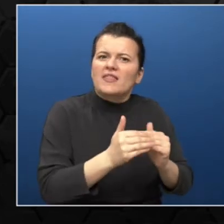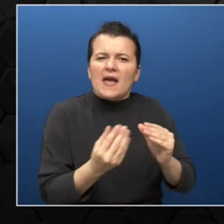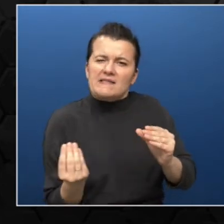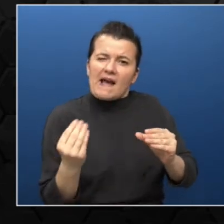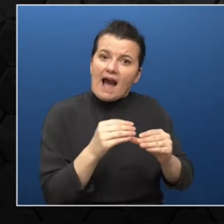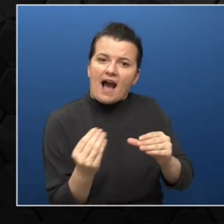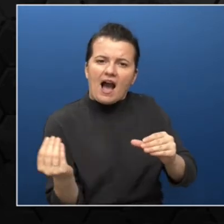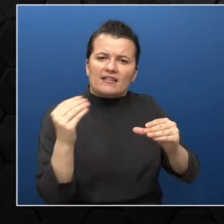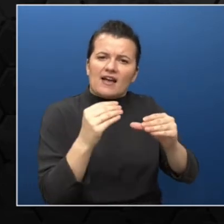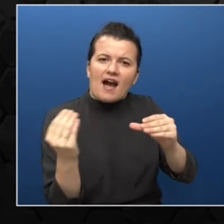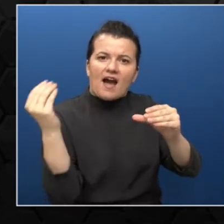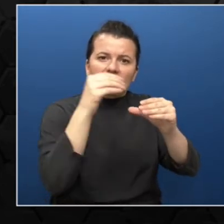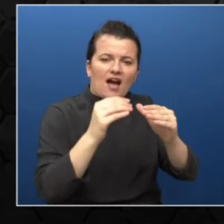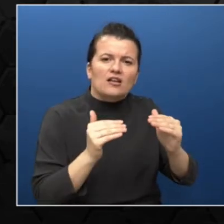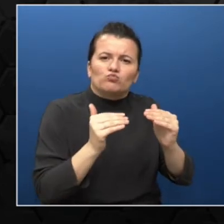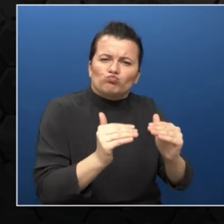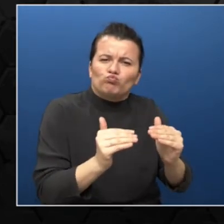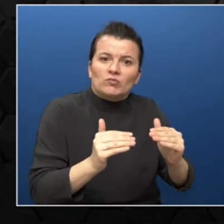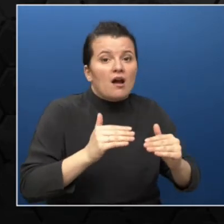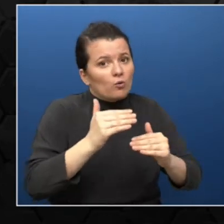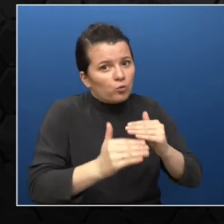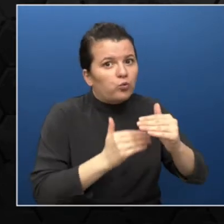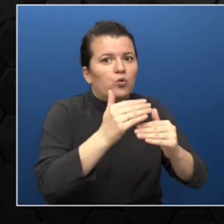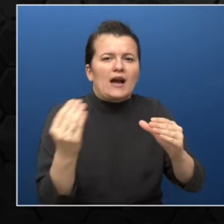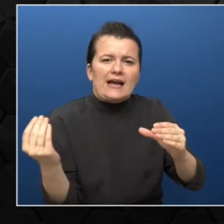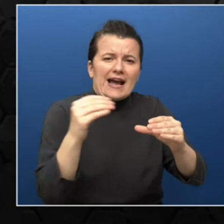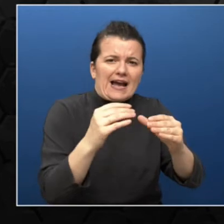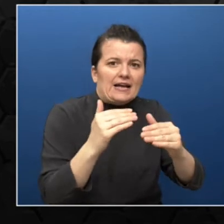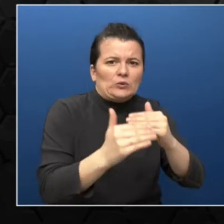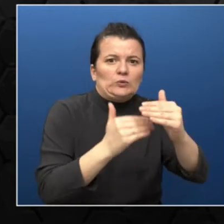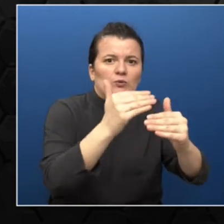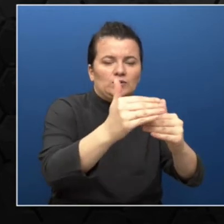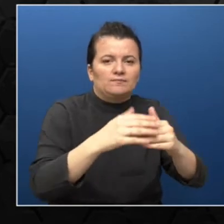Let's have a look at the key takeaway.